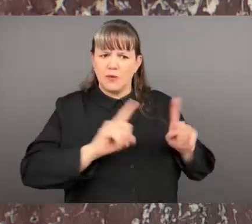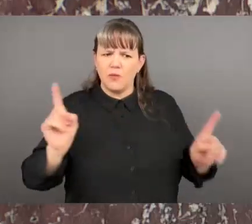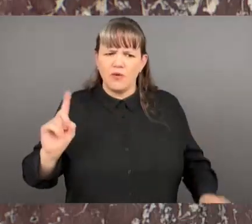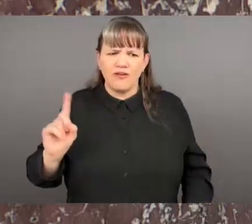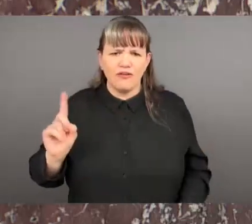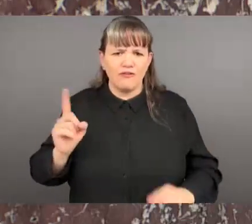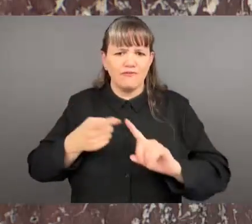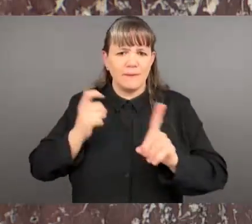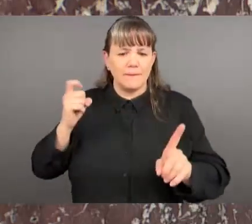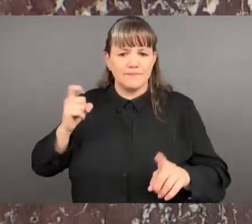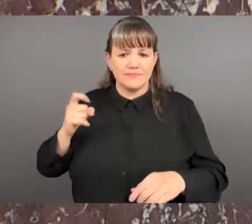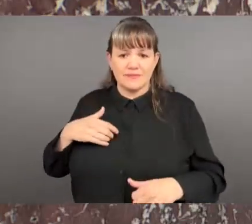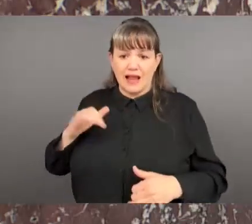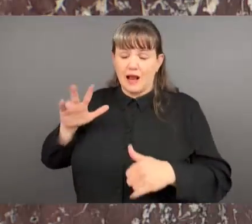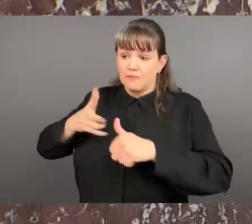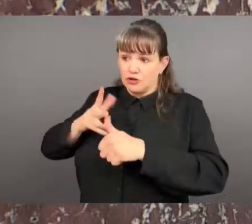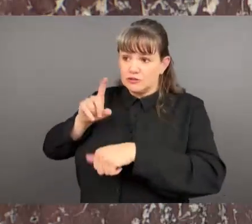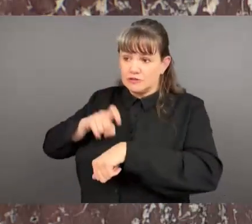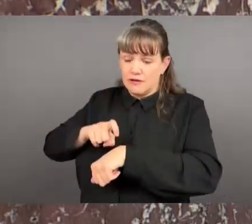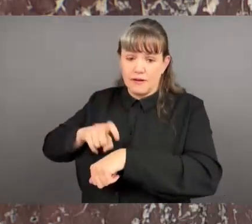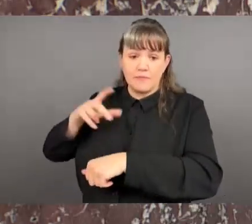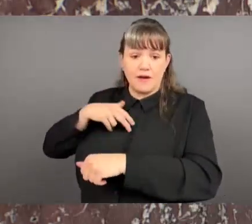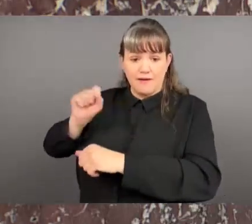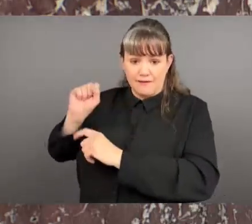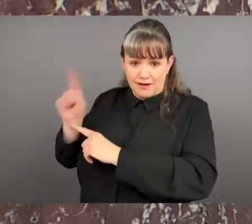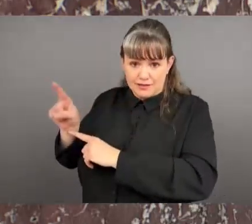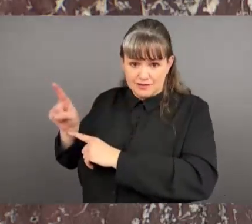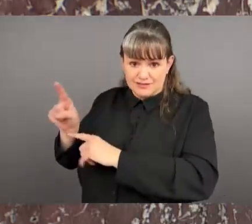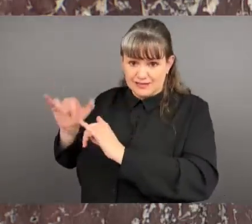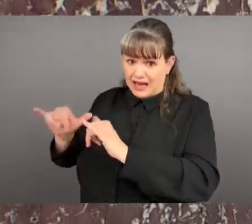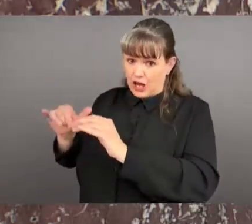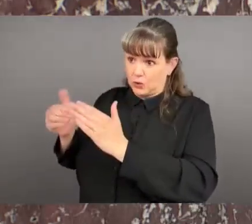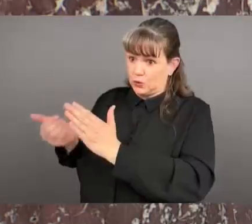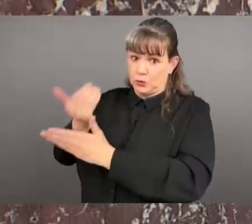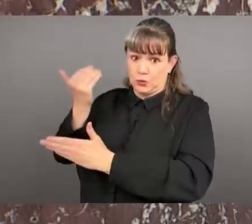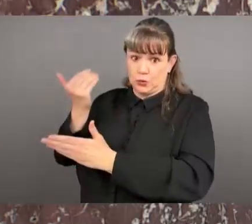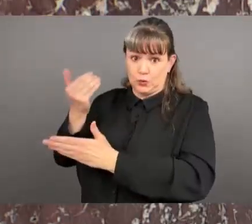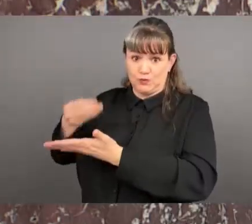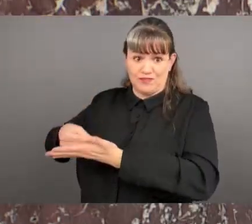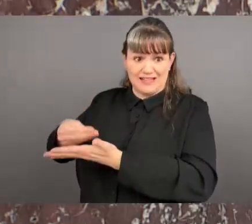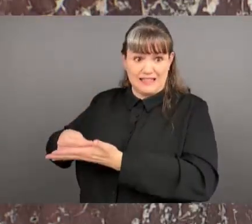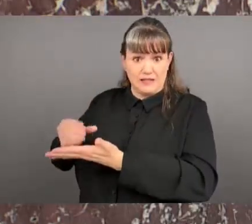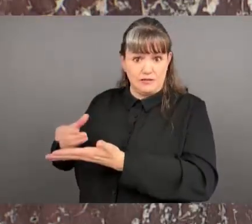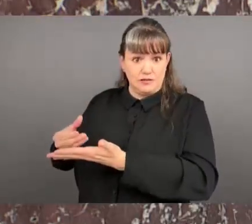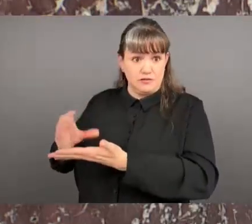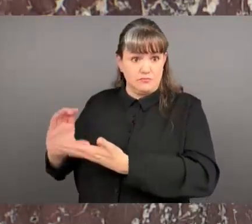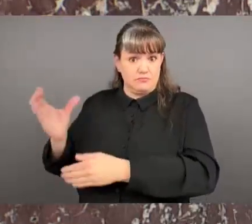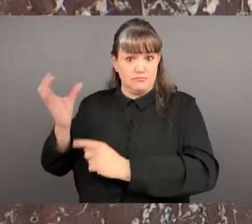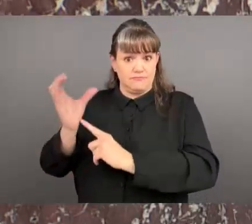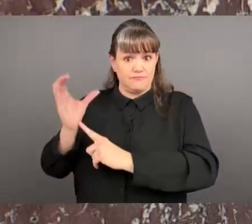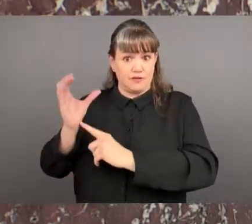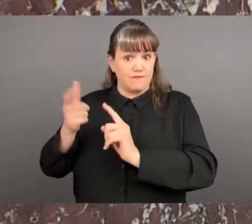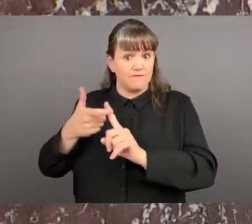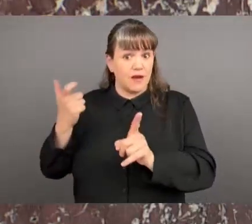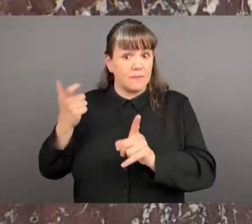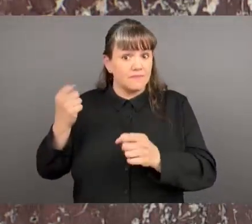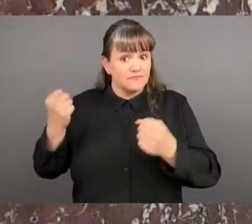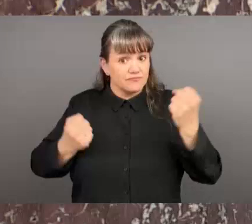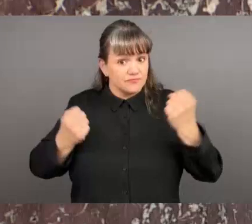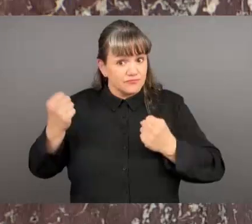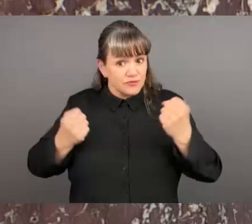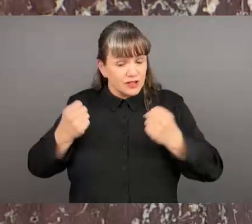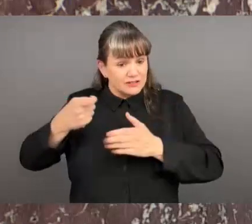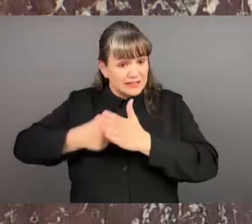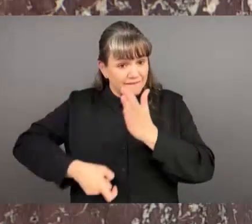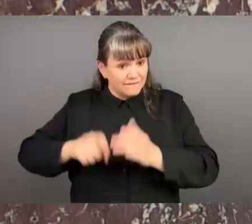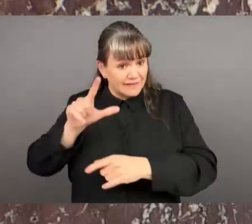clear. Is that new funding source going to be a vehicle levy, Or will the government commit